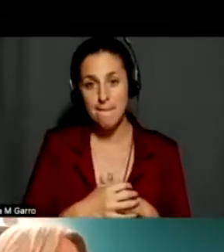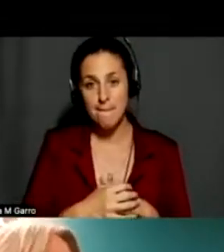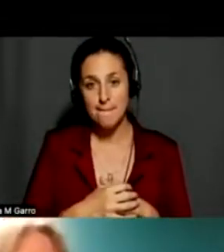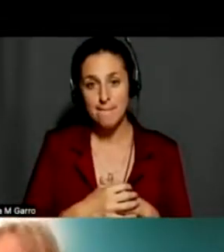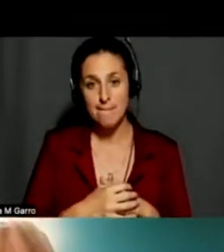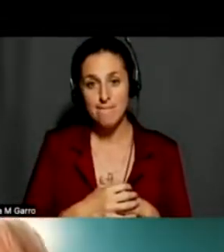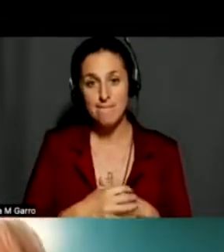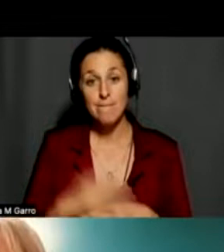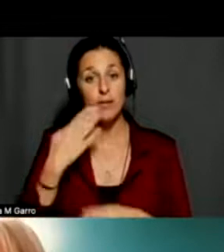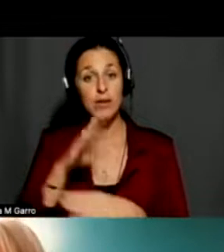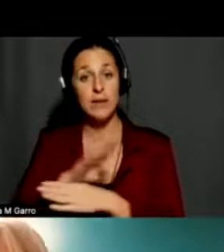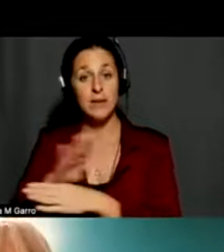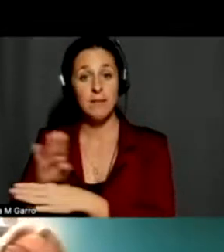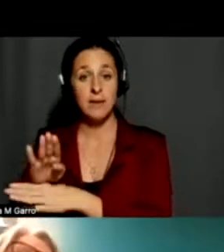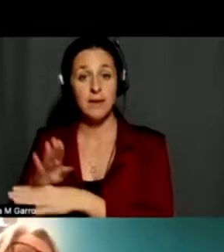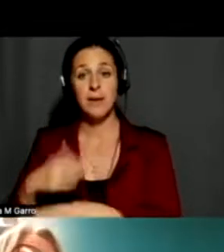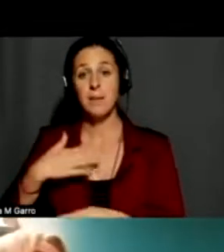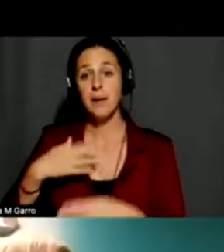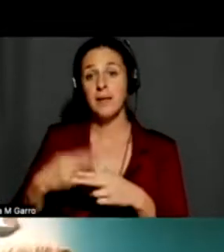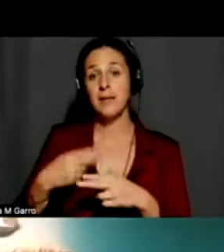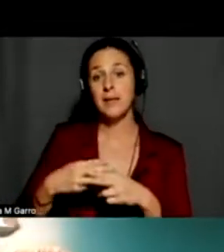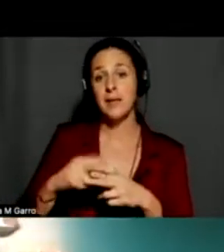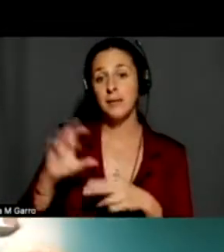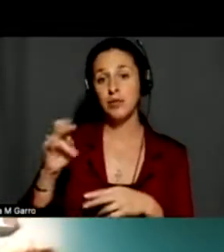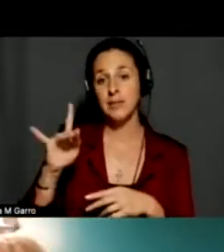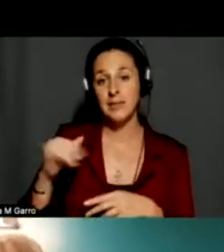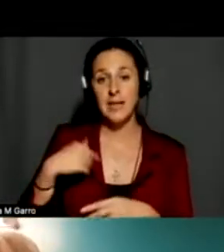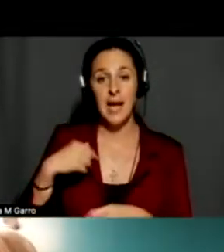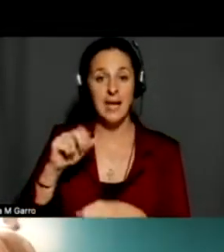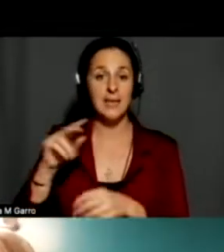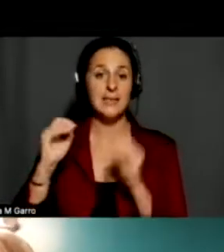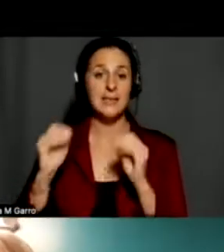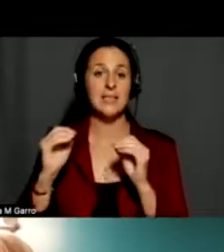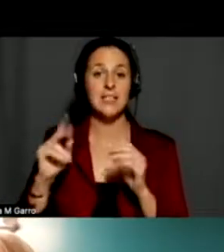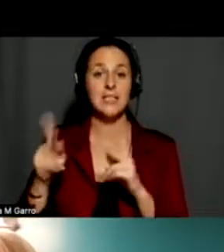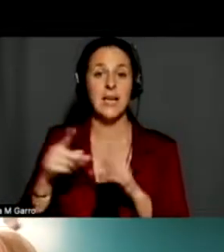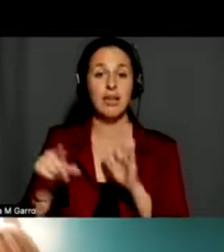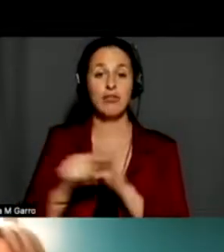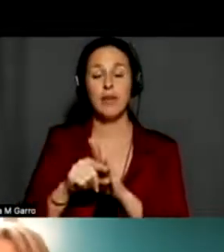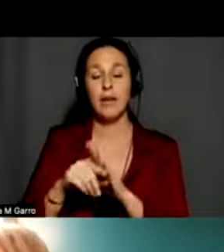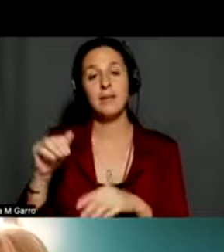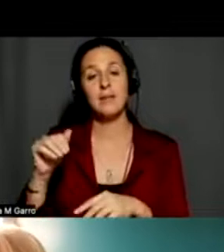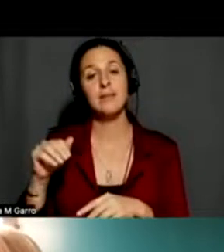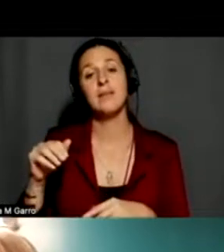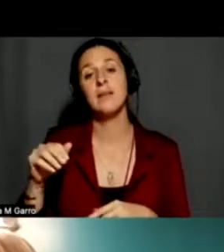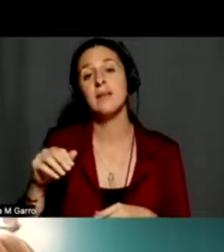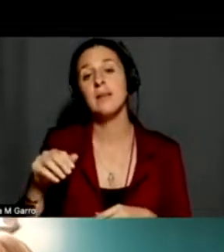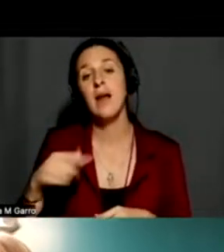Hi, good evening. My name is Christy Rauch. I teach second grade at George Hall School. And I've wanted to make a